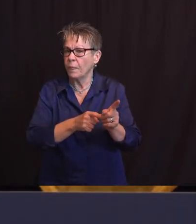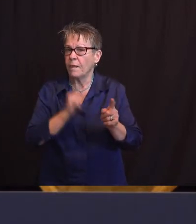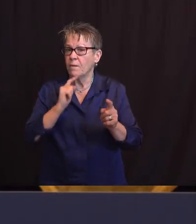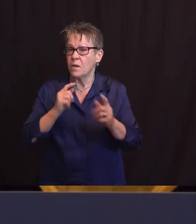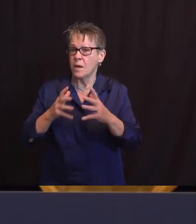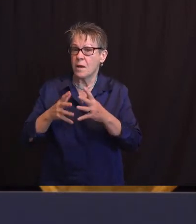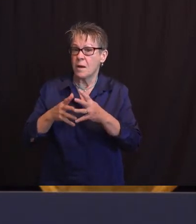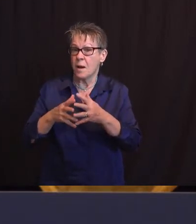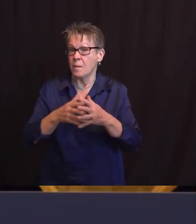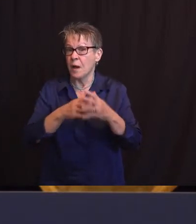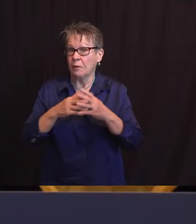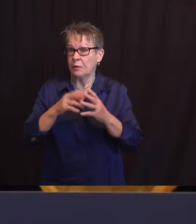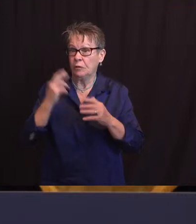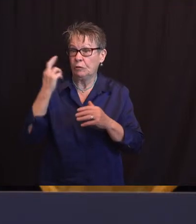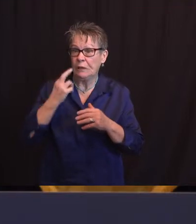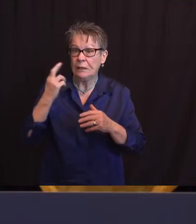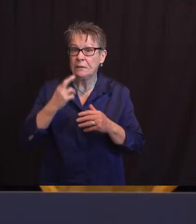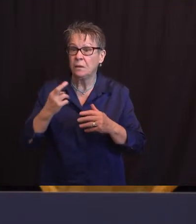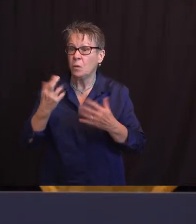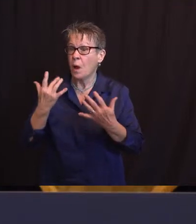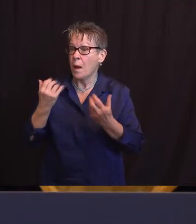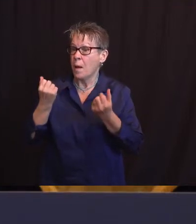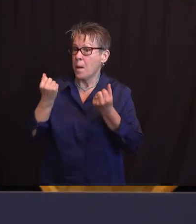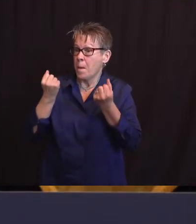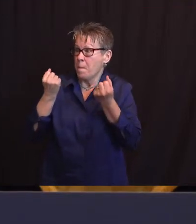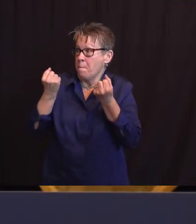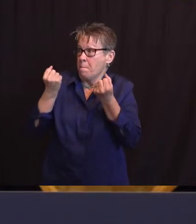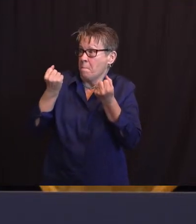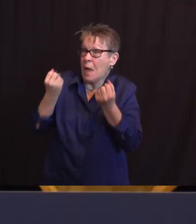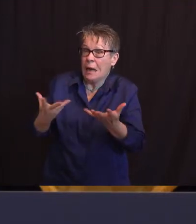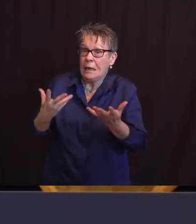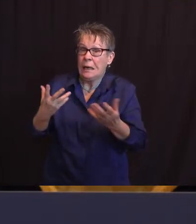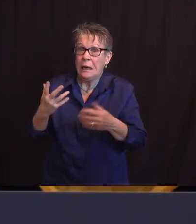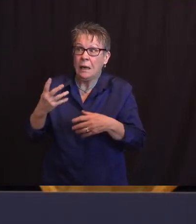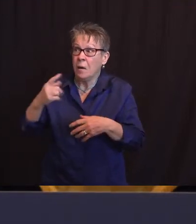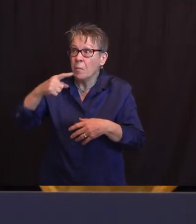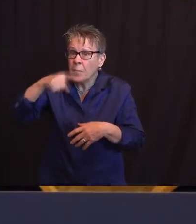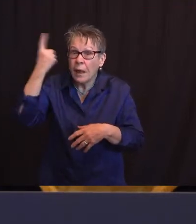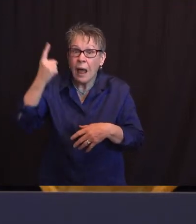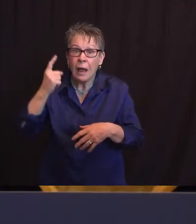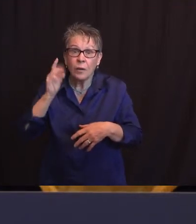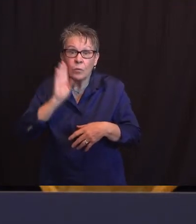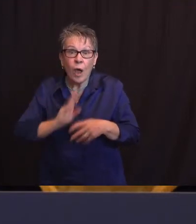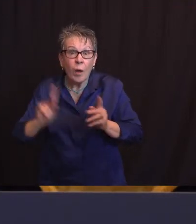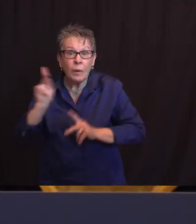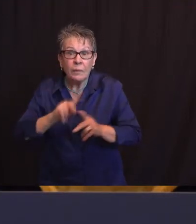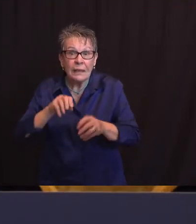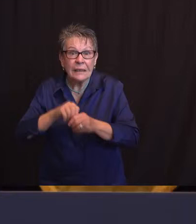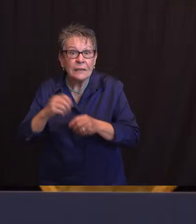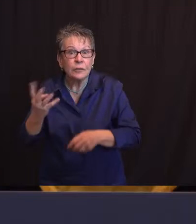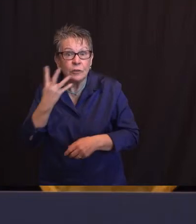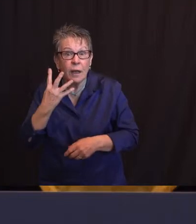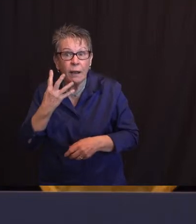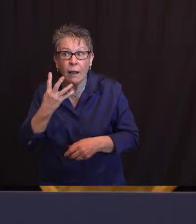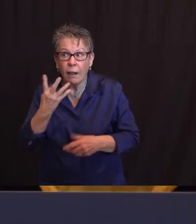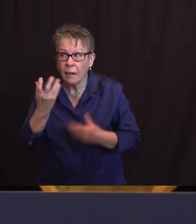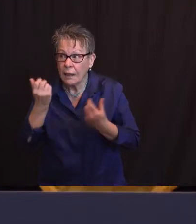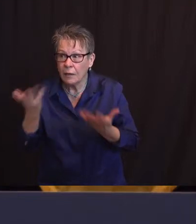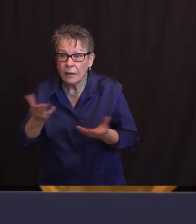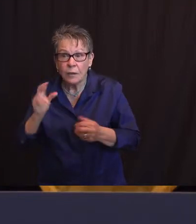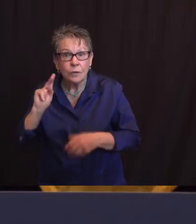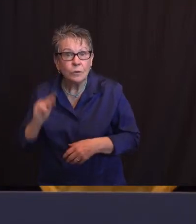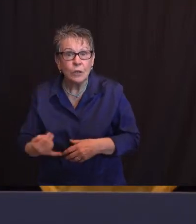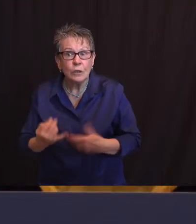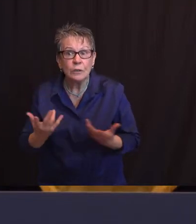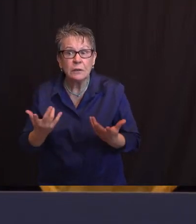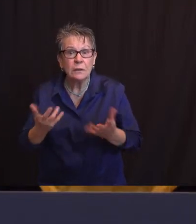and overwhelmingly, in that respect, marijuana offenses. So I'm open-minded to hear their arguments, but